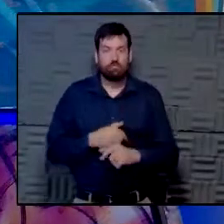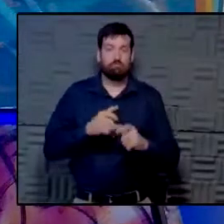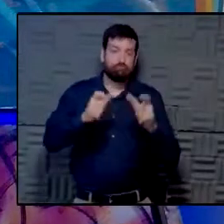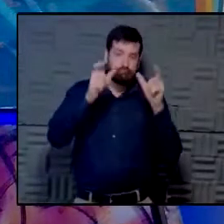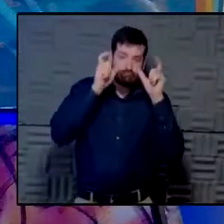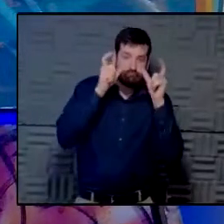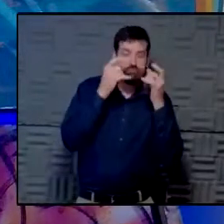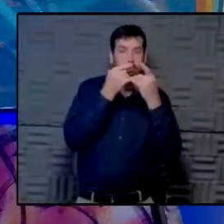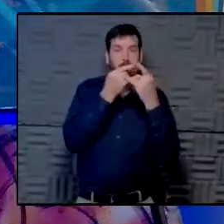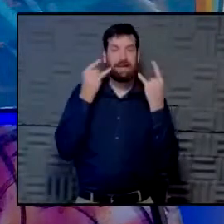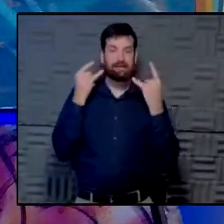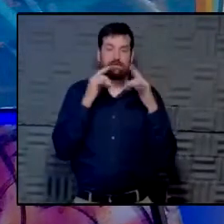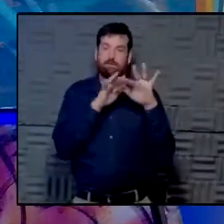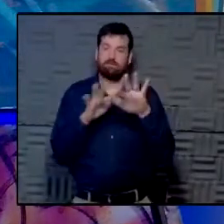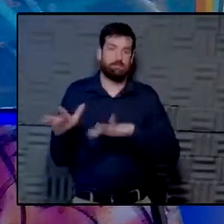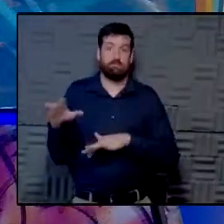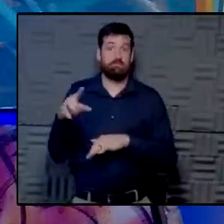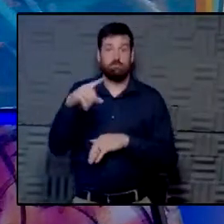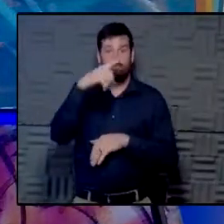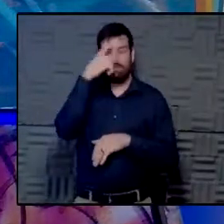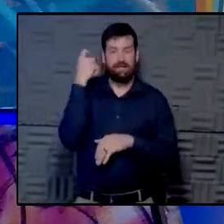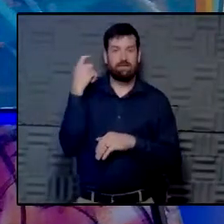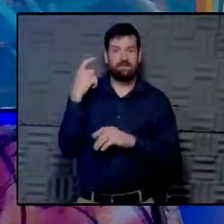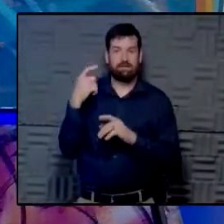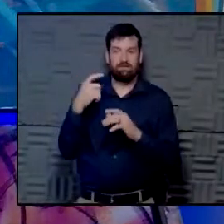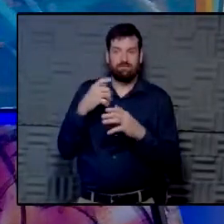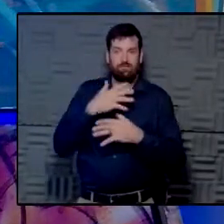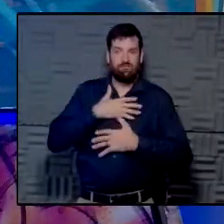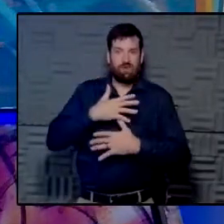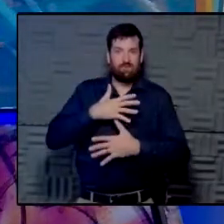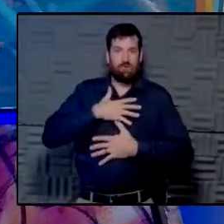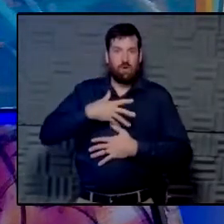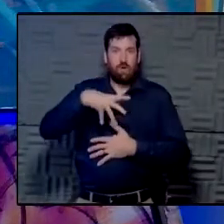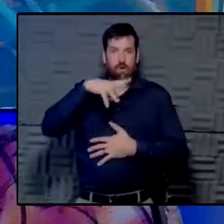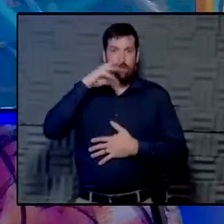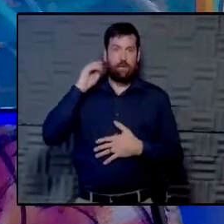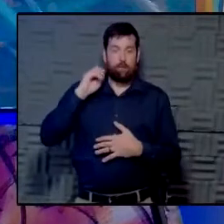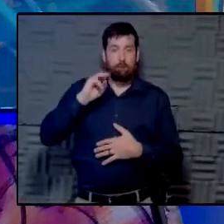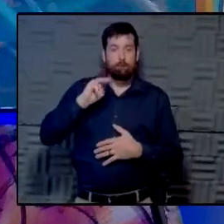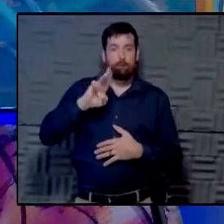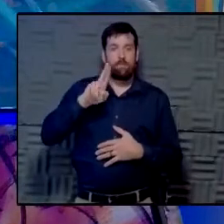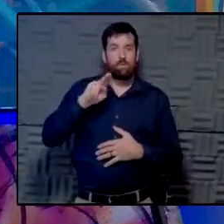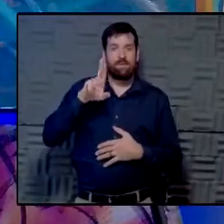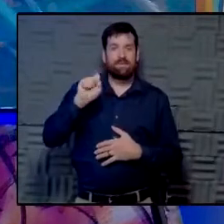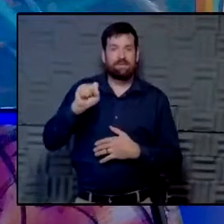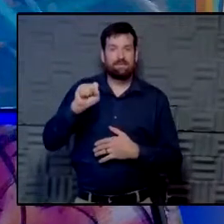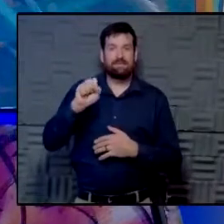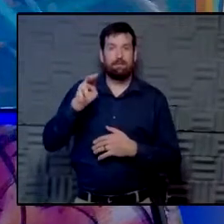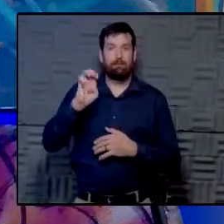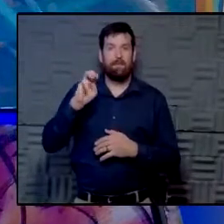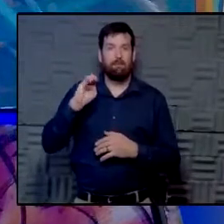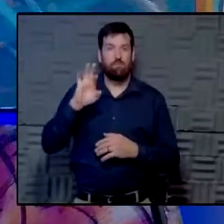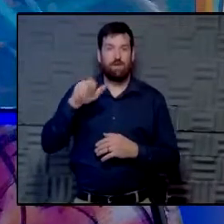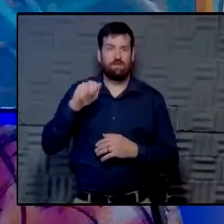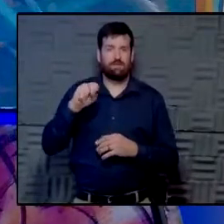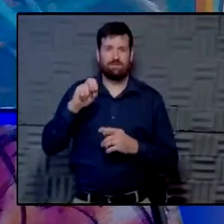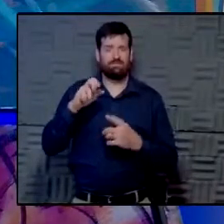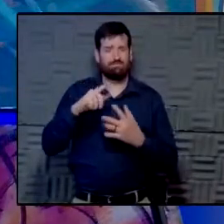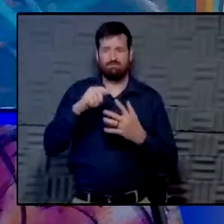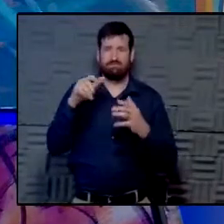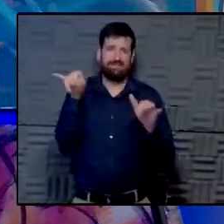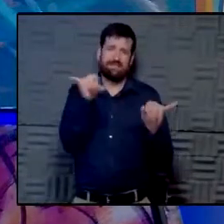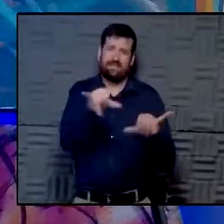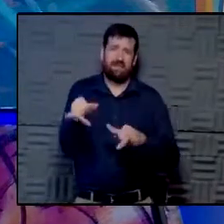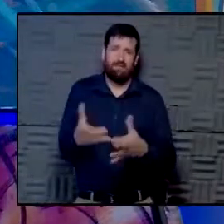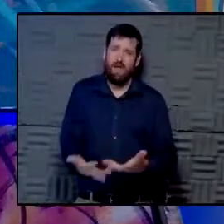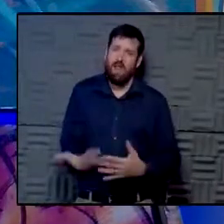are the most important things because of getting it from a respiratory means in through your mucous membranes. And this goes back to day one when we talked about these things. In